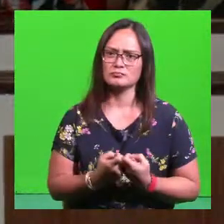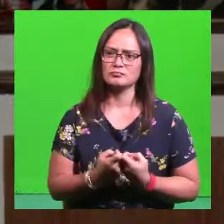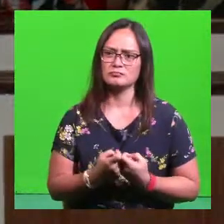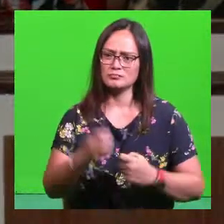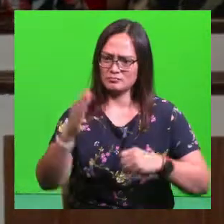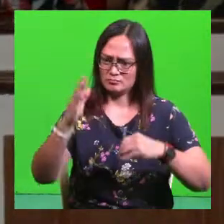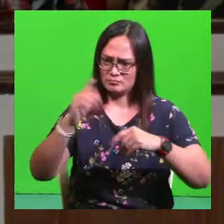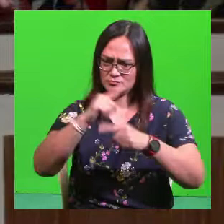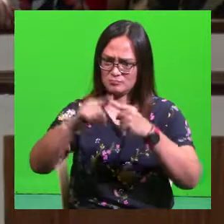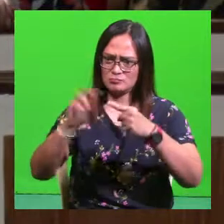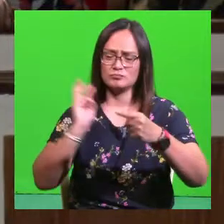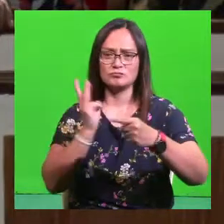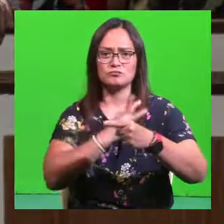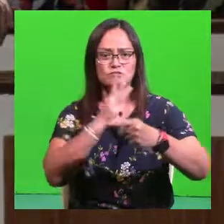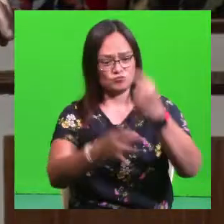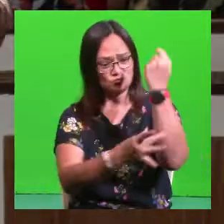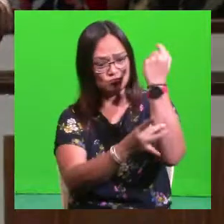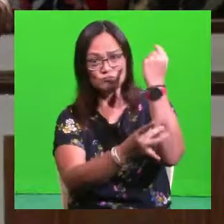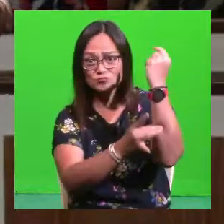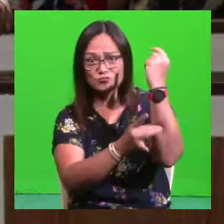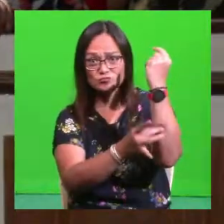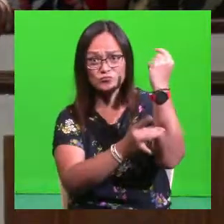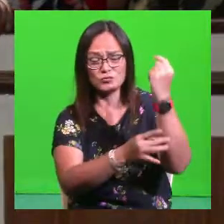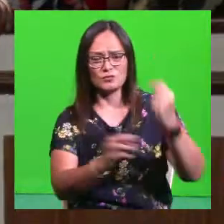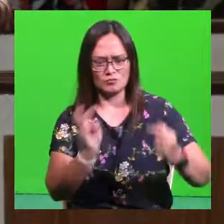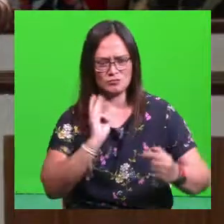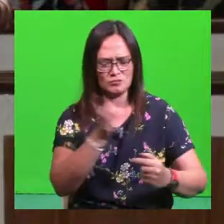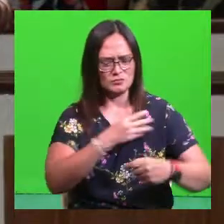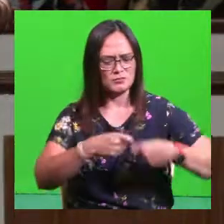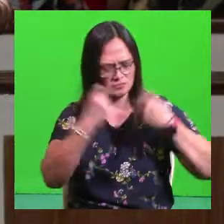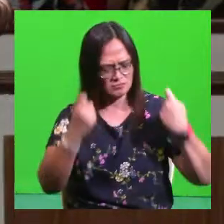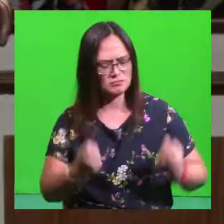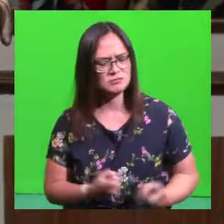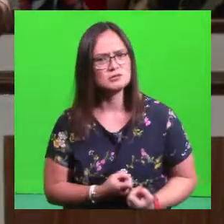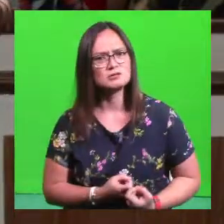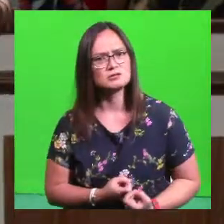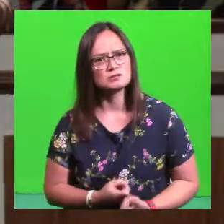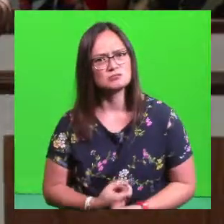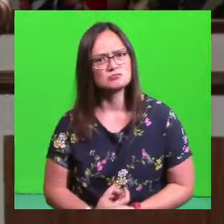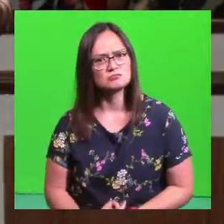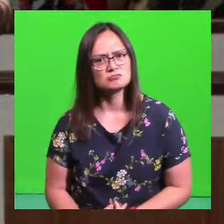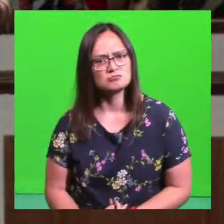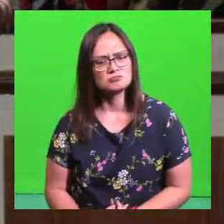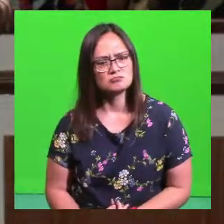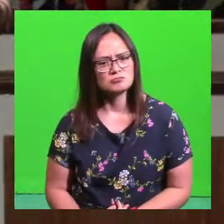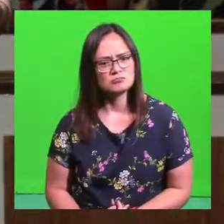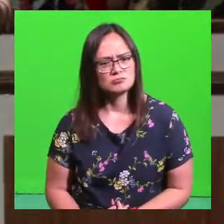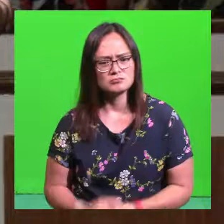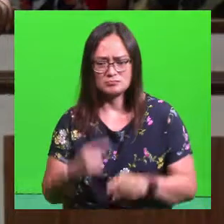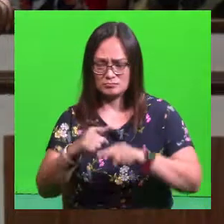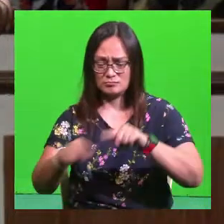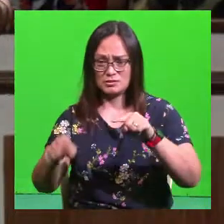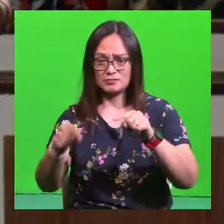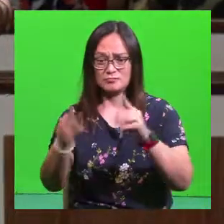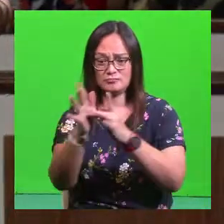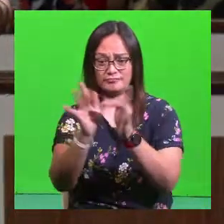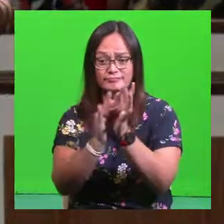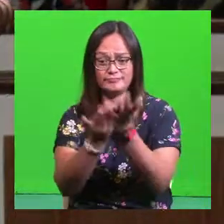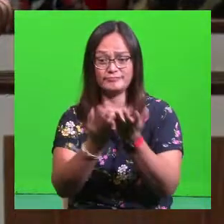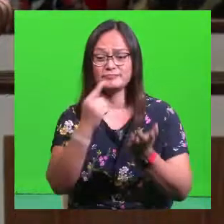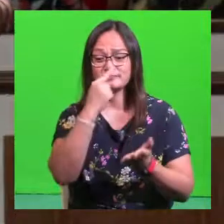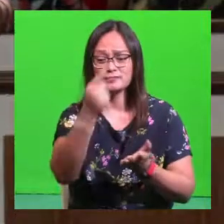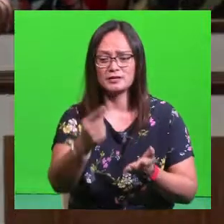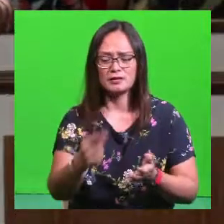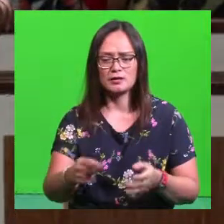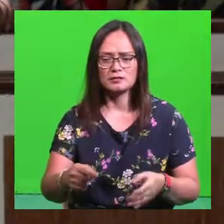palagi tayong subject sa lahat ng kahinaan ng laman. Pero anong sinasabi ng Panginoon? Who did no sin, neither was